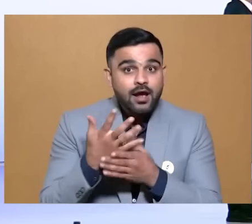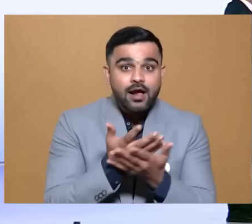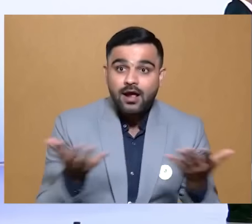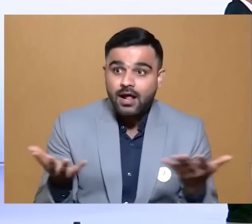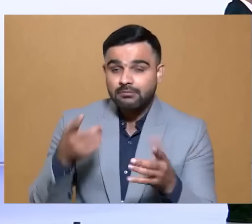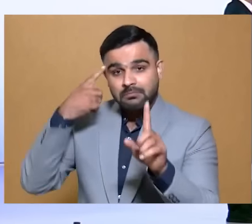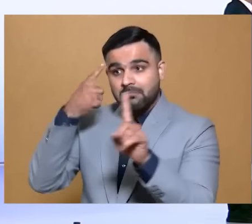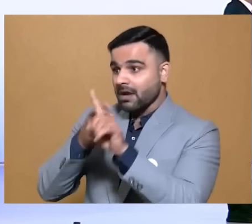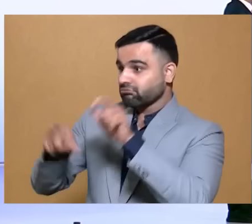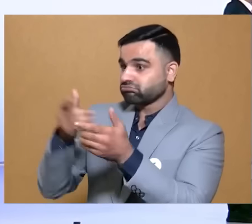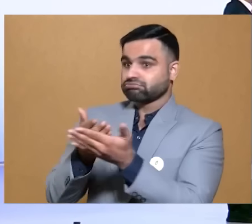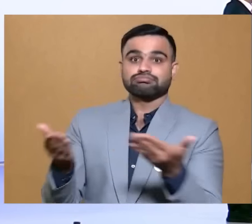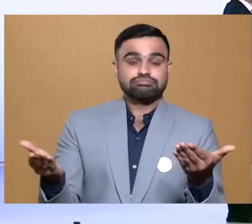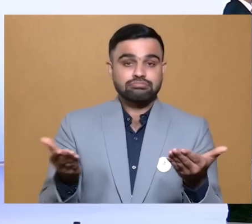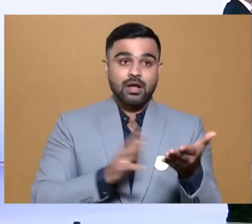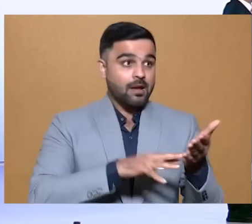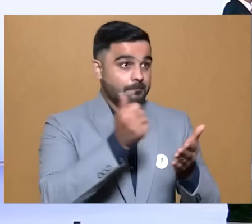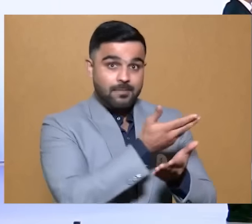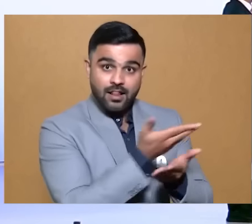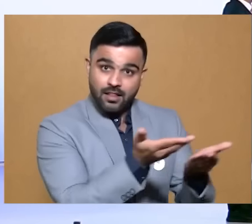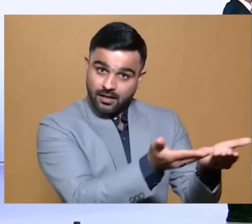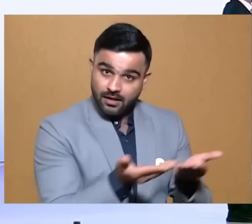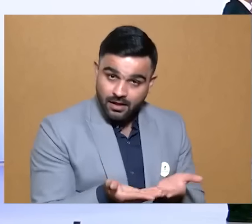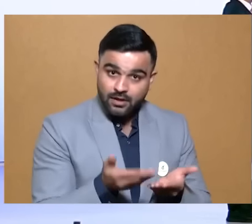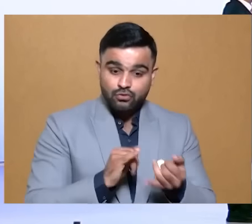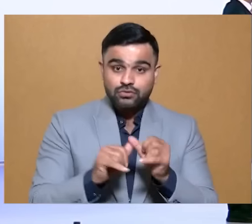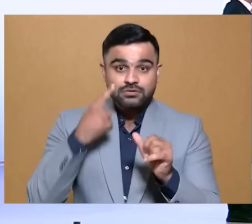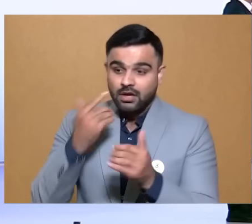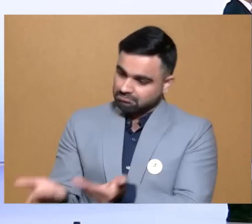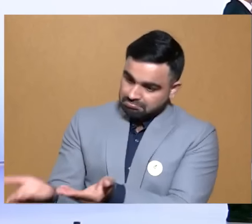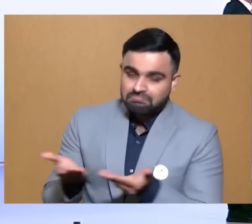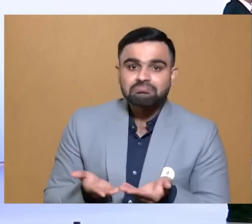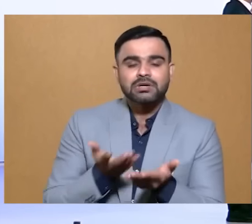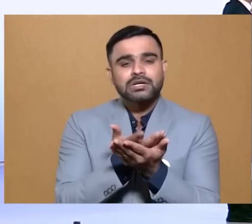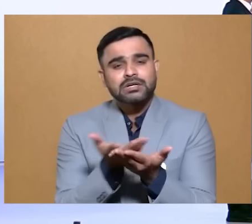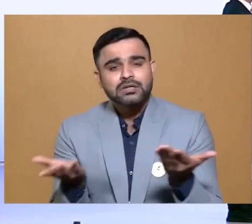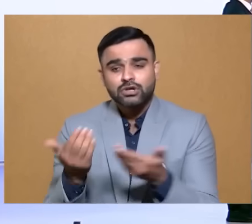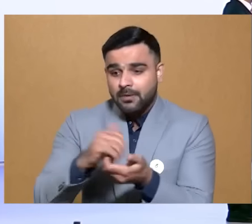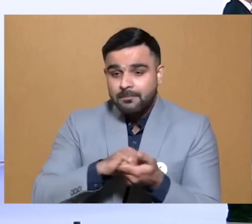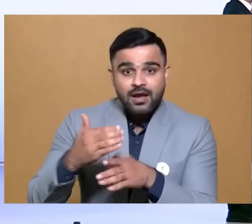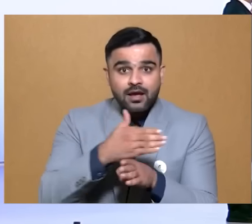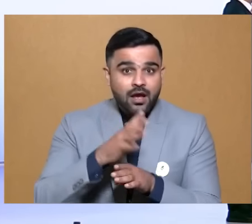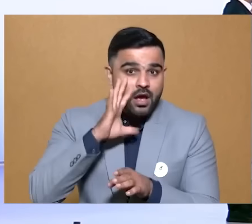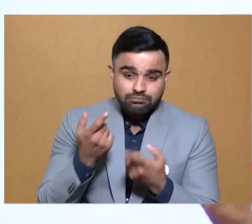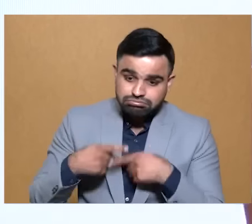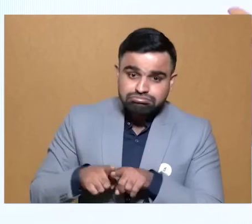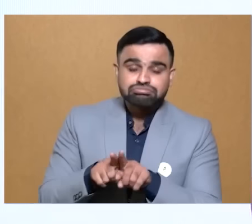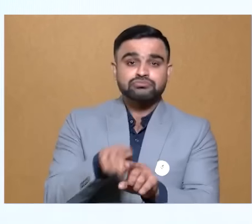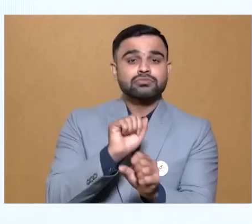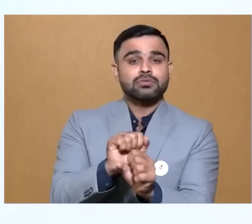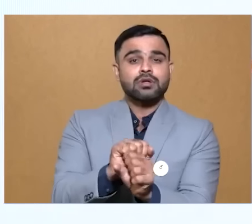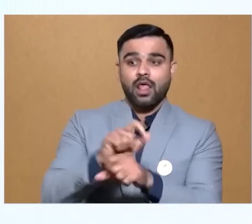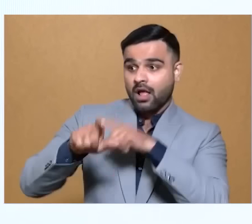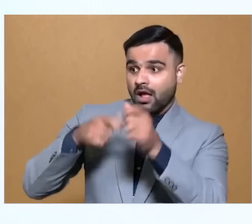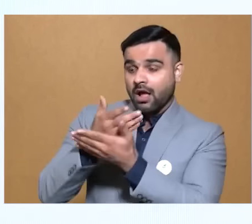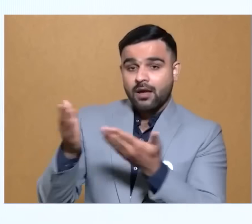the Target Olympic Podium Scheme. The ministry has come forward. SAI has come forward. So all key stakeholders are working together. And